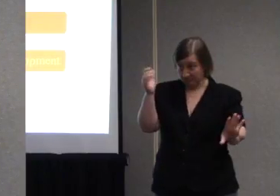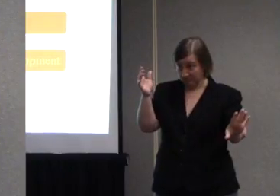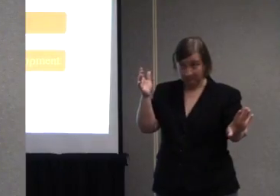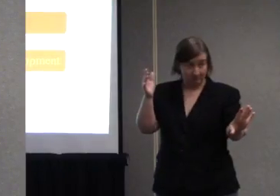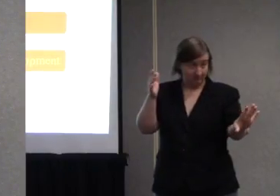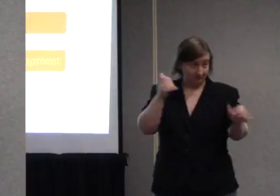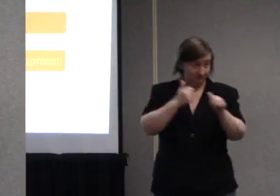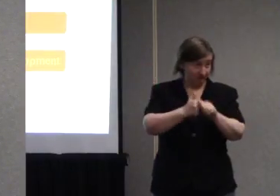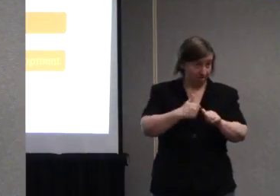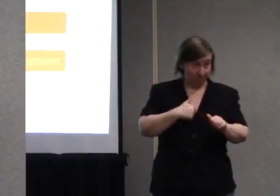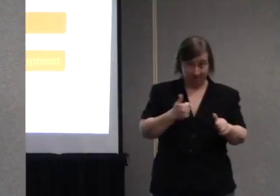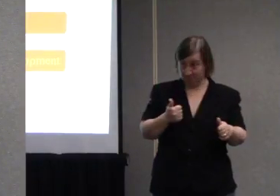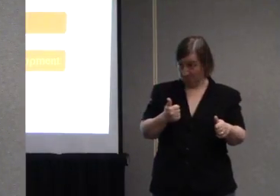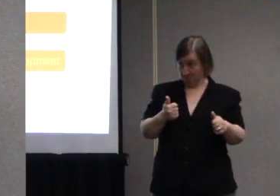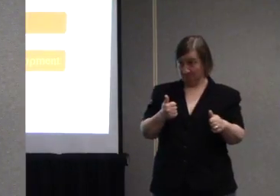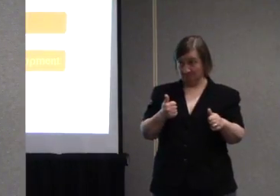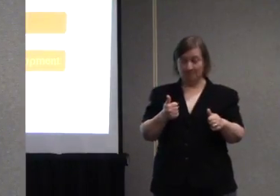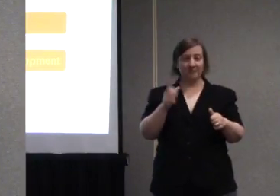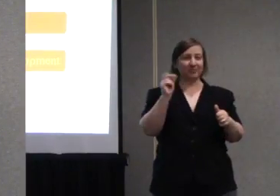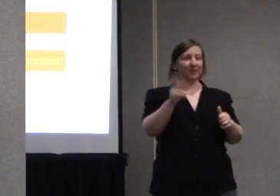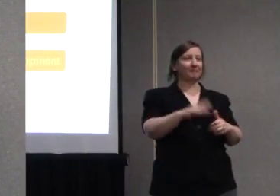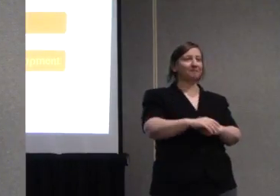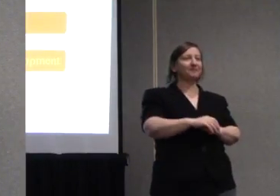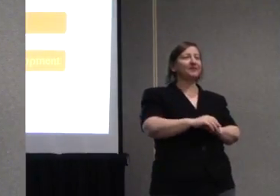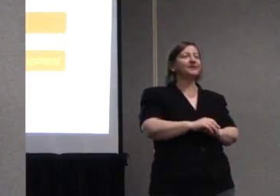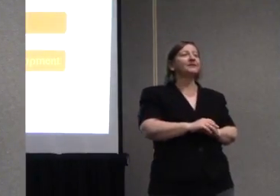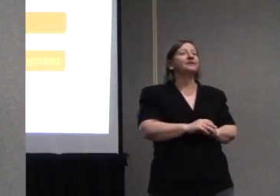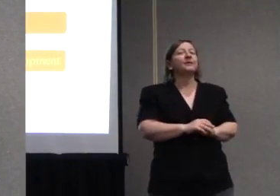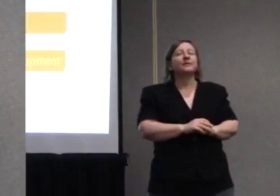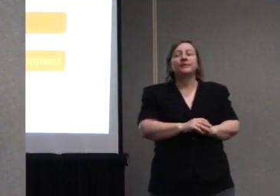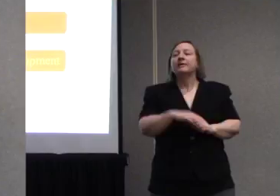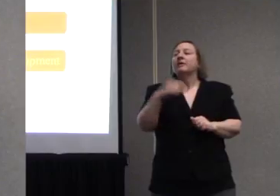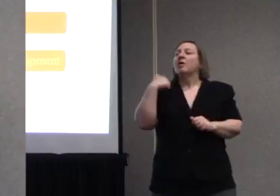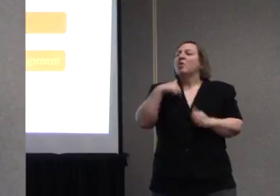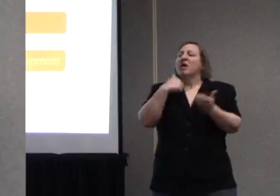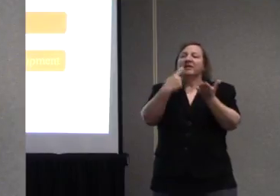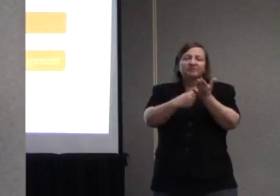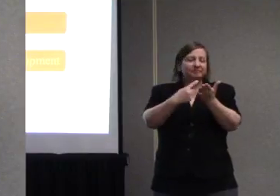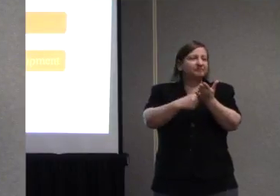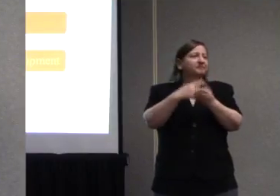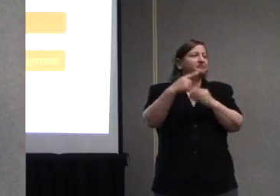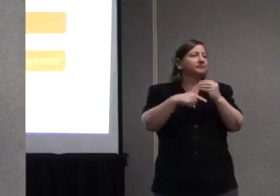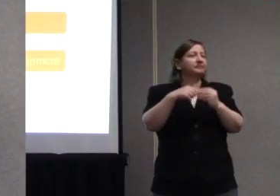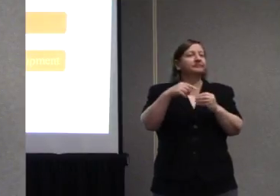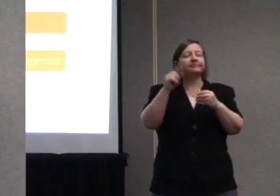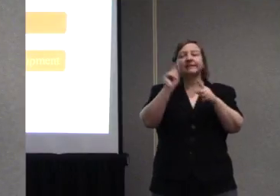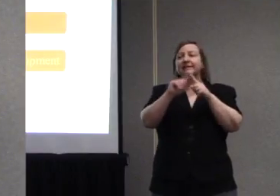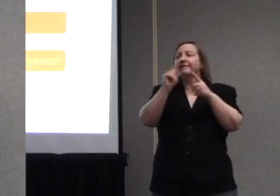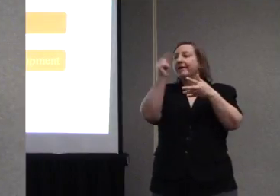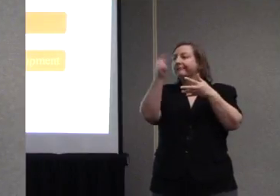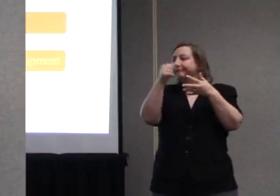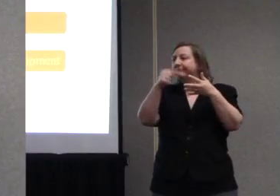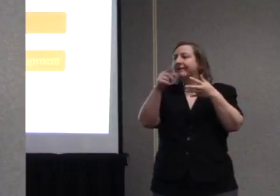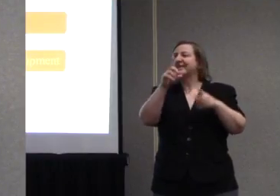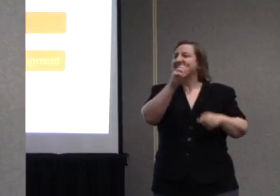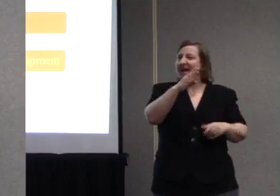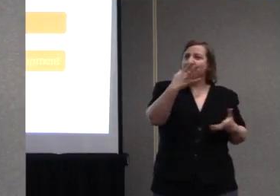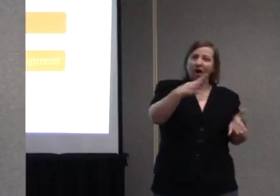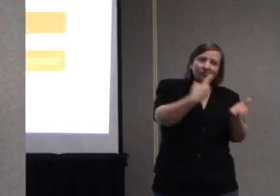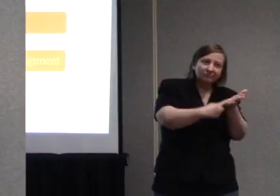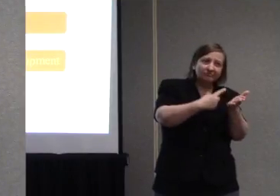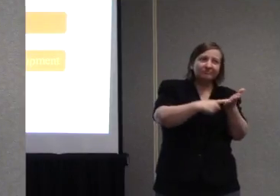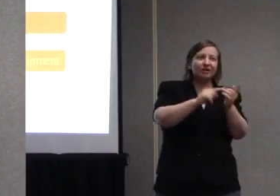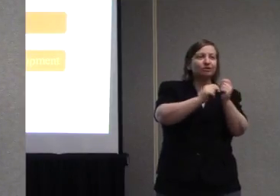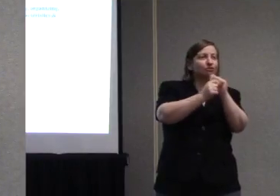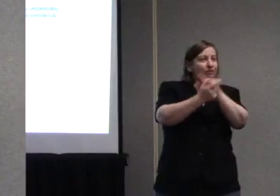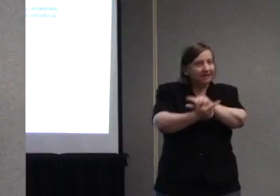available. With me? Okay, and so we've talked about the